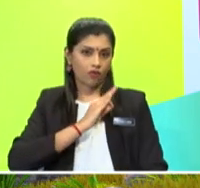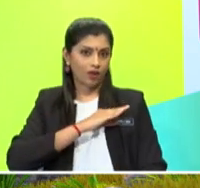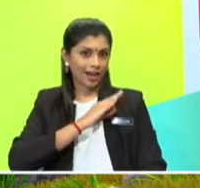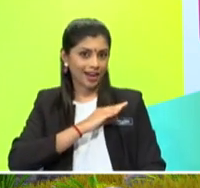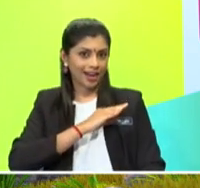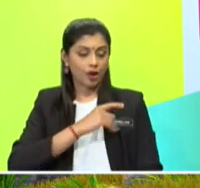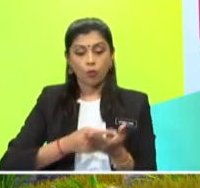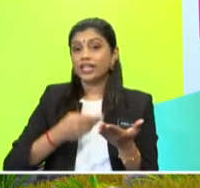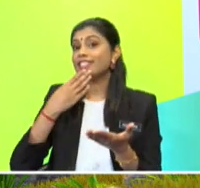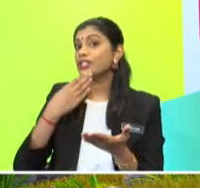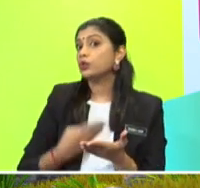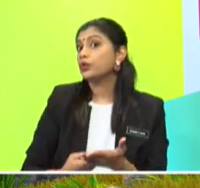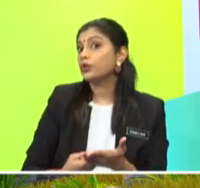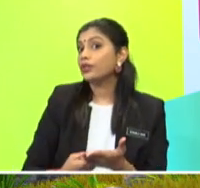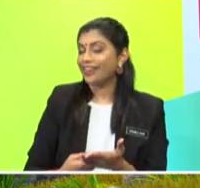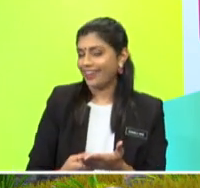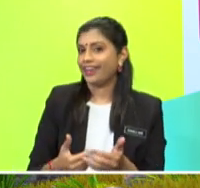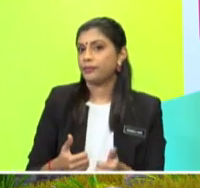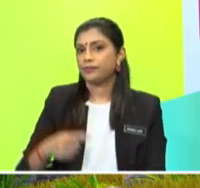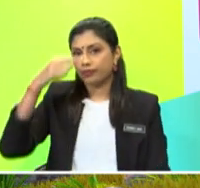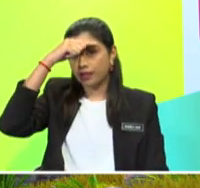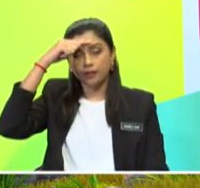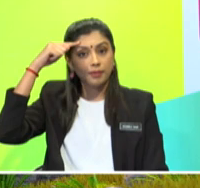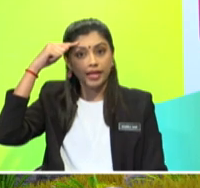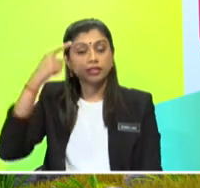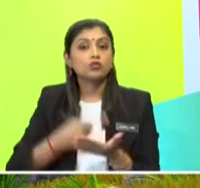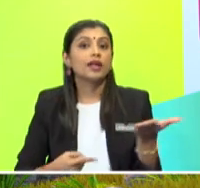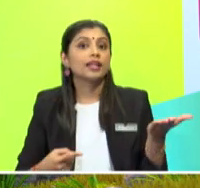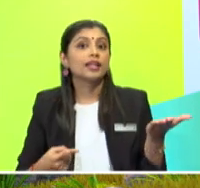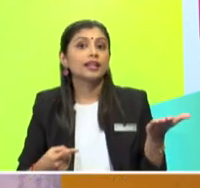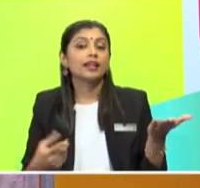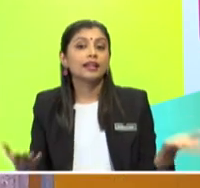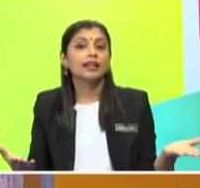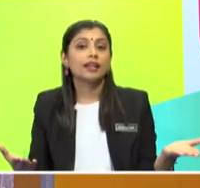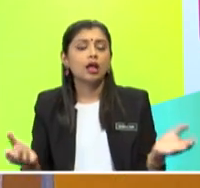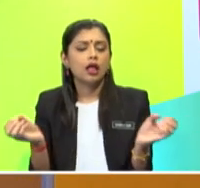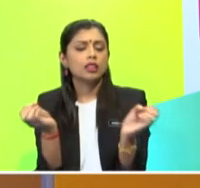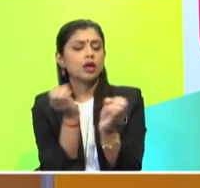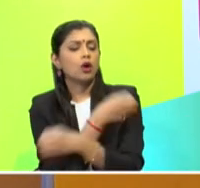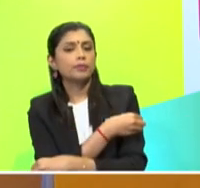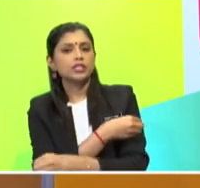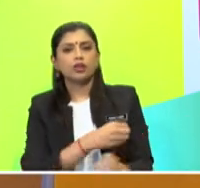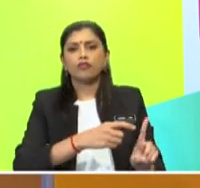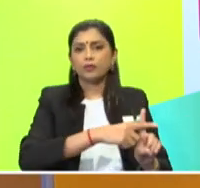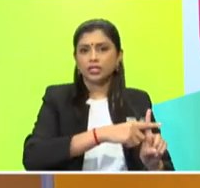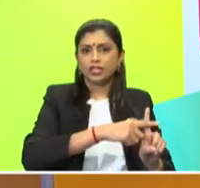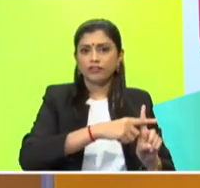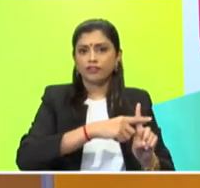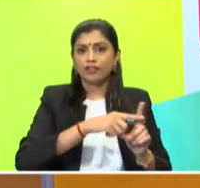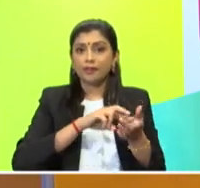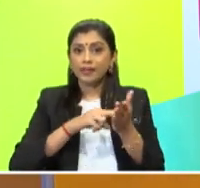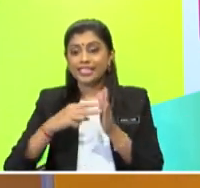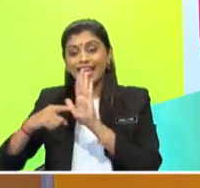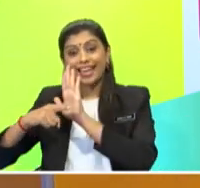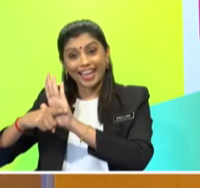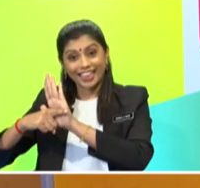will be under yellow. So the next color will be black. Now, black, Sean, represents the opposite of positivity, that is, of course,